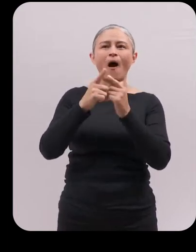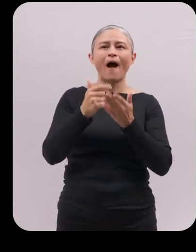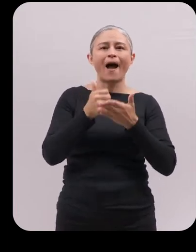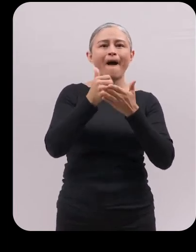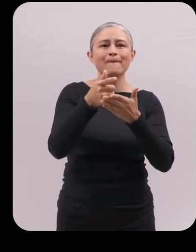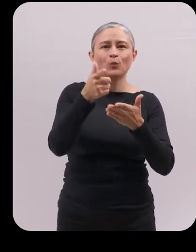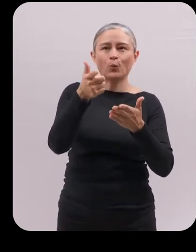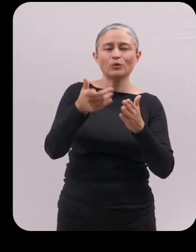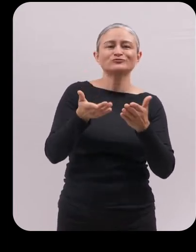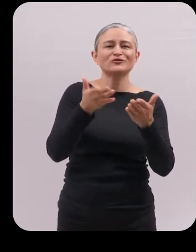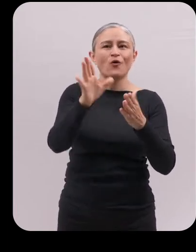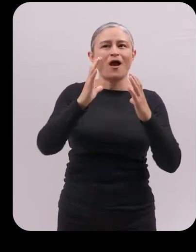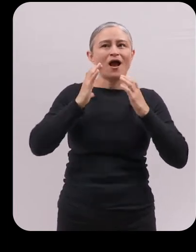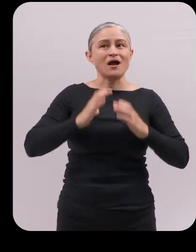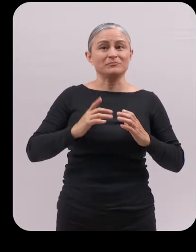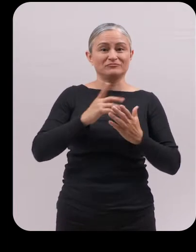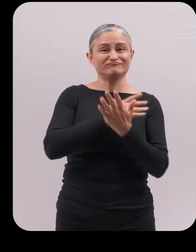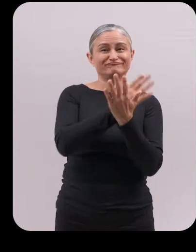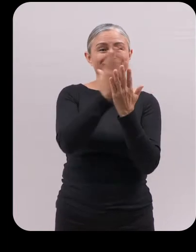customers across platforms.